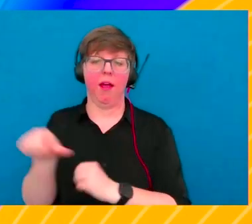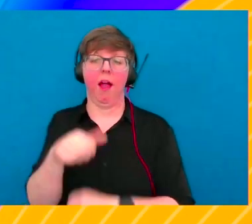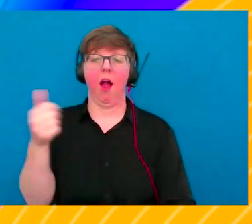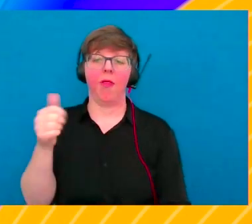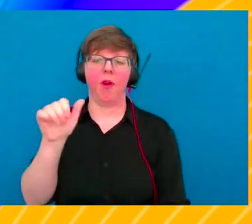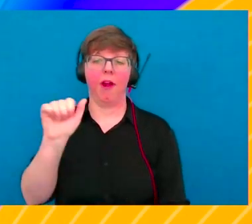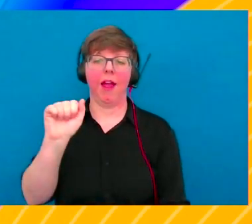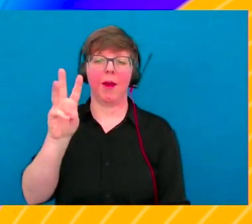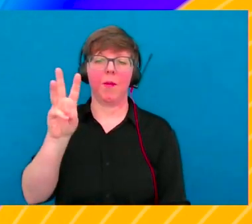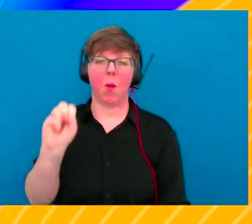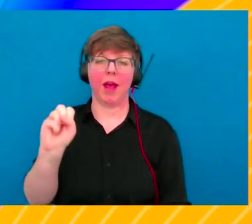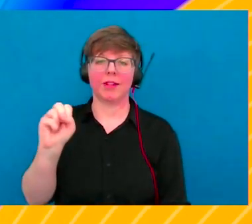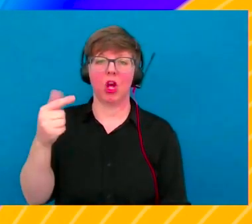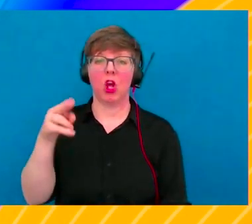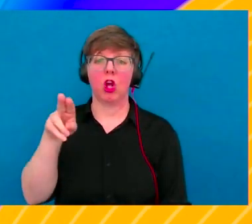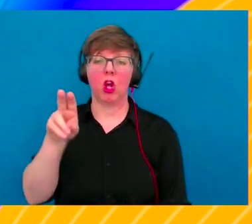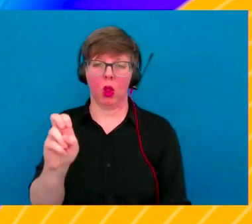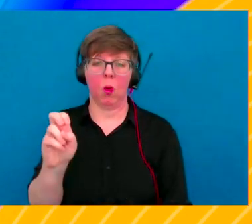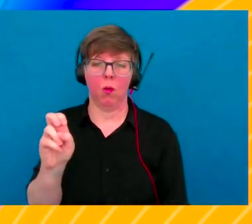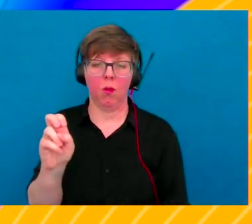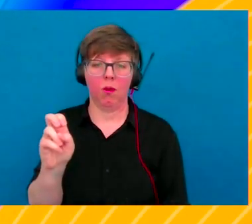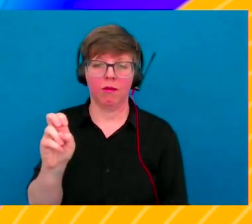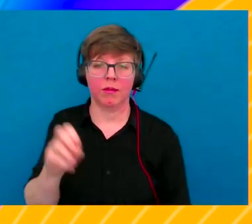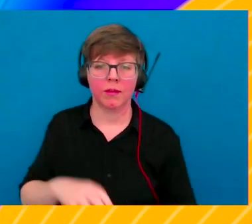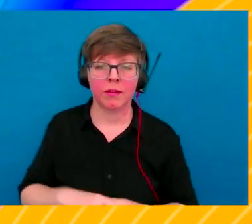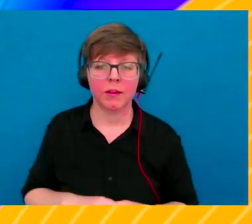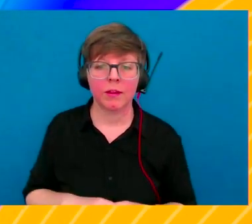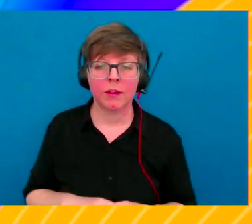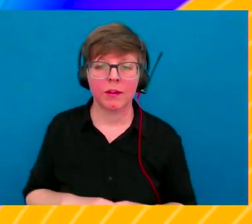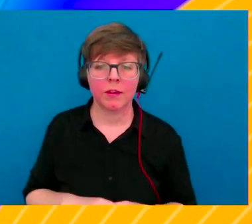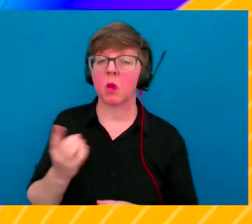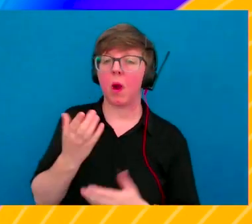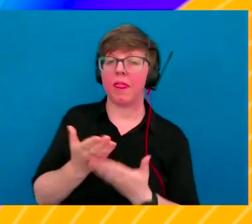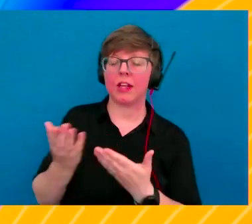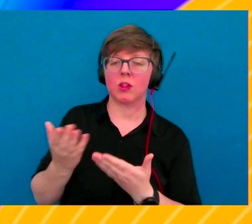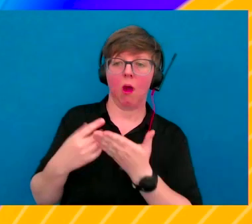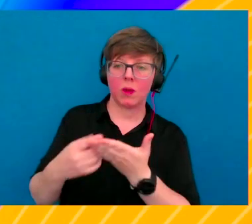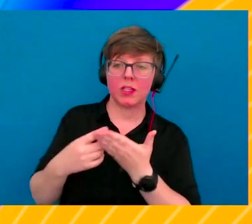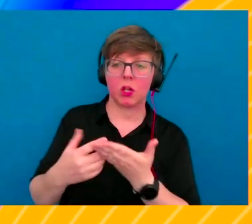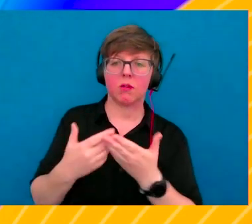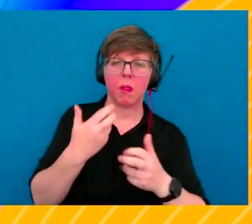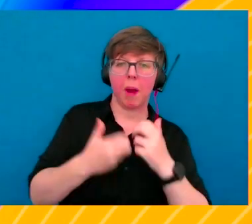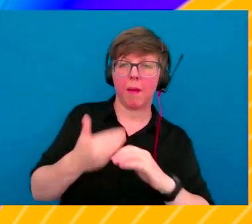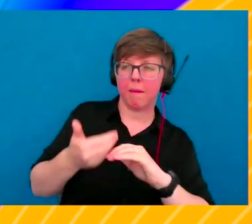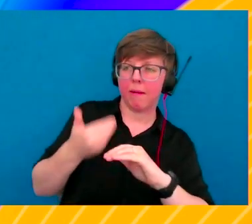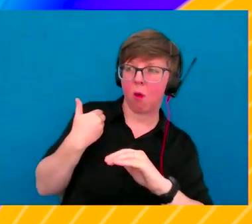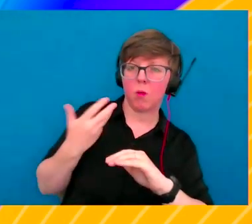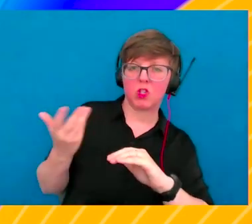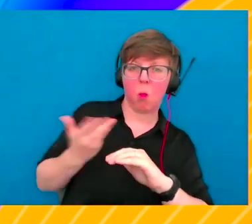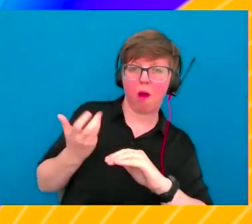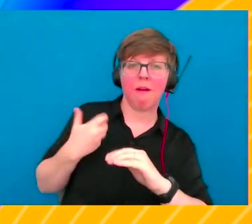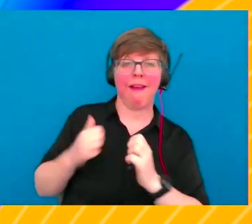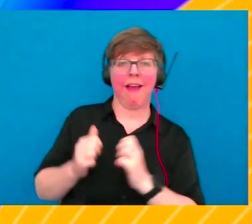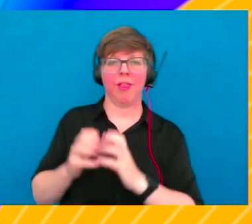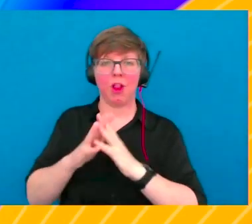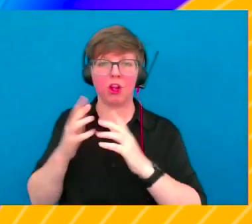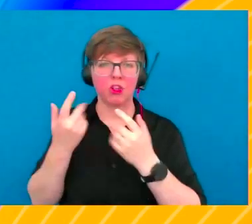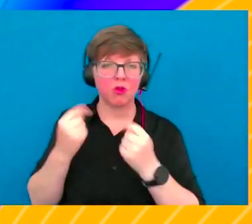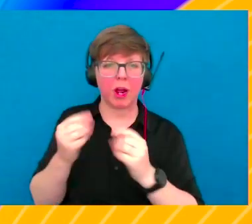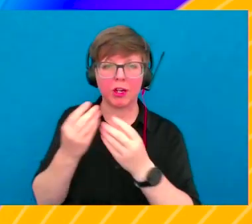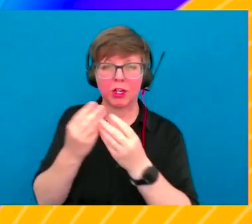sense. Yeah, one of the things we always try and talk about is, what was the problem before and what is this launch trying to solve? And just having those